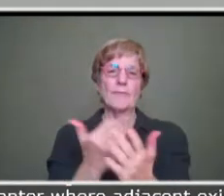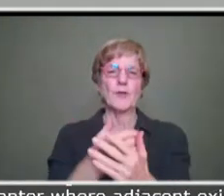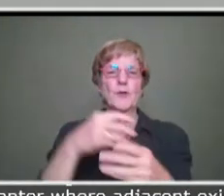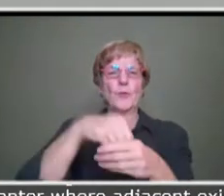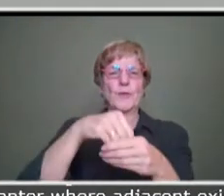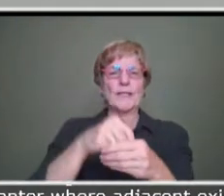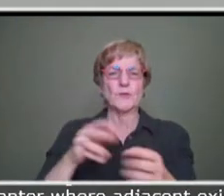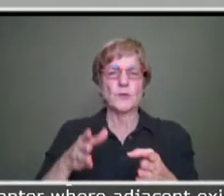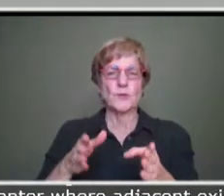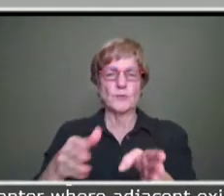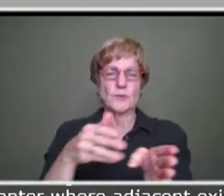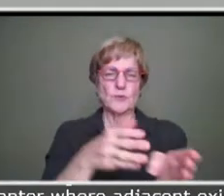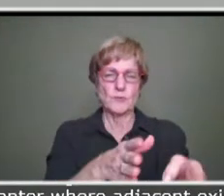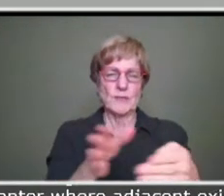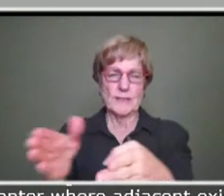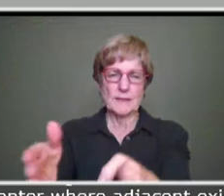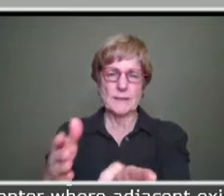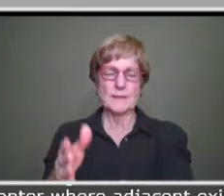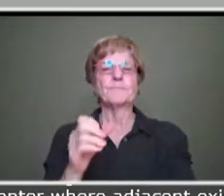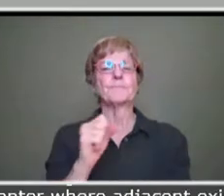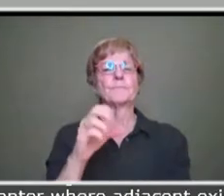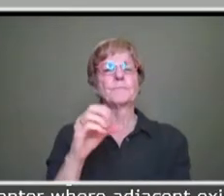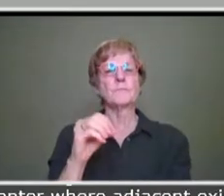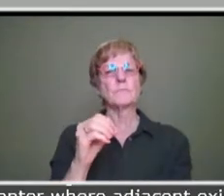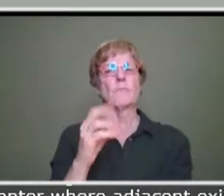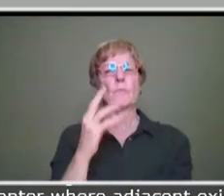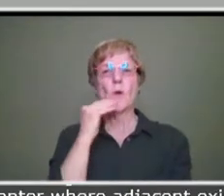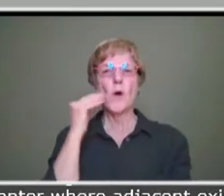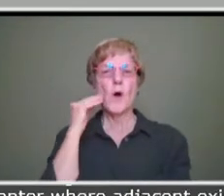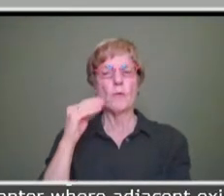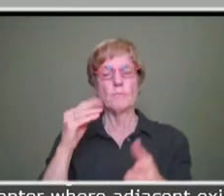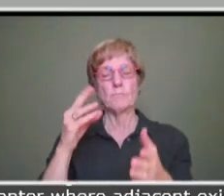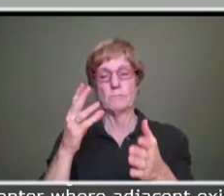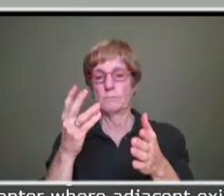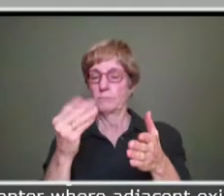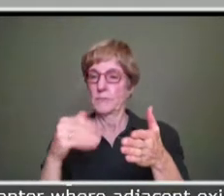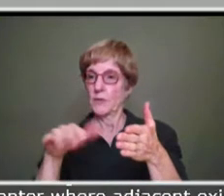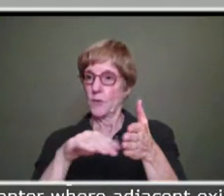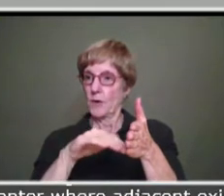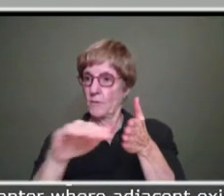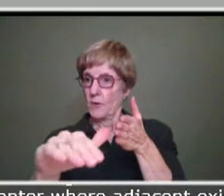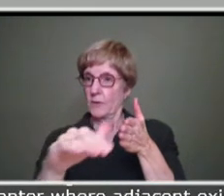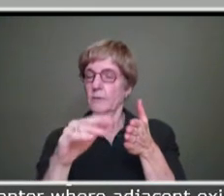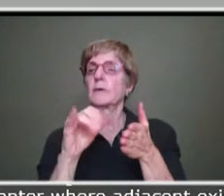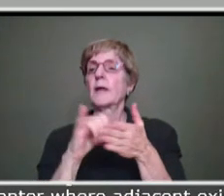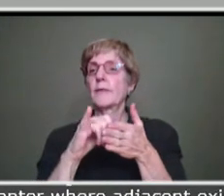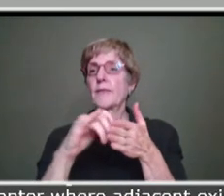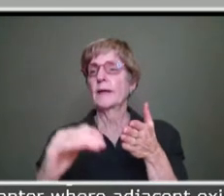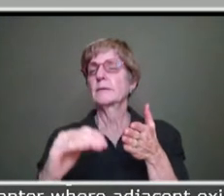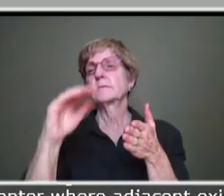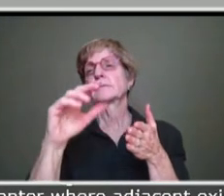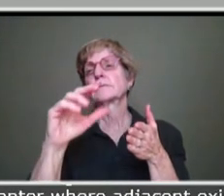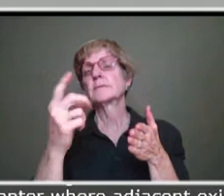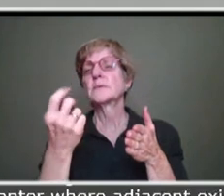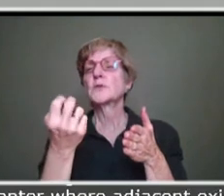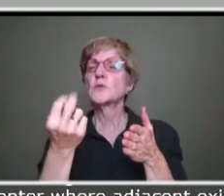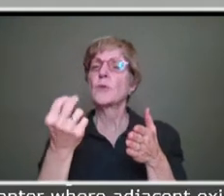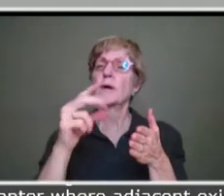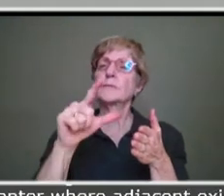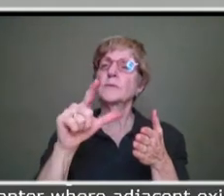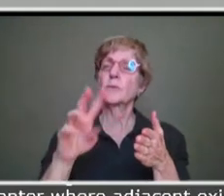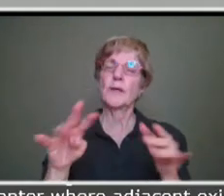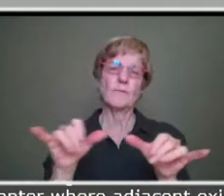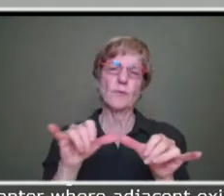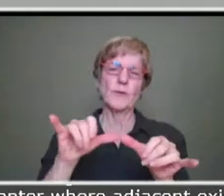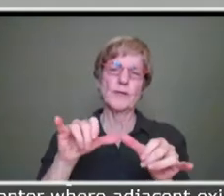residential ground floor units on Perimeter Point Parkway and the new internal Street will be raised 12 to 24 inches and then an